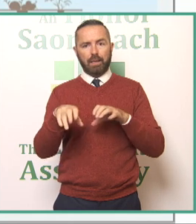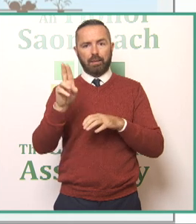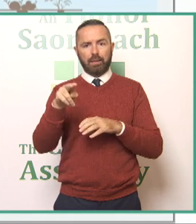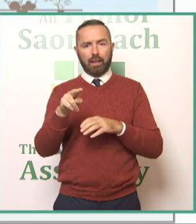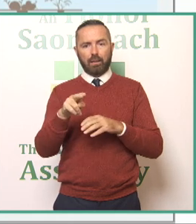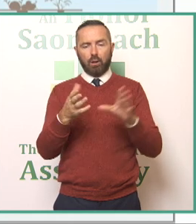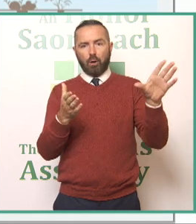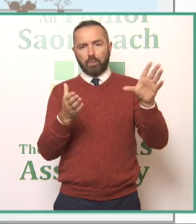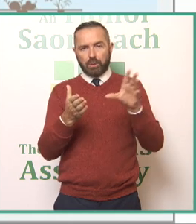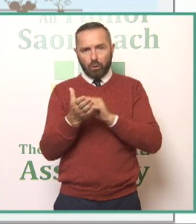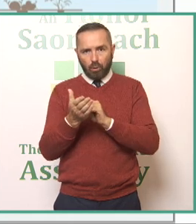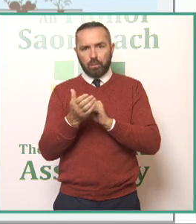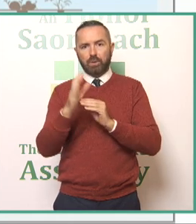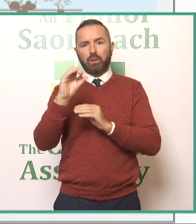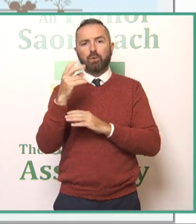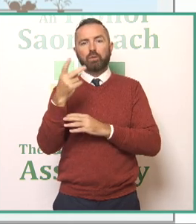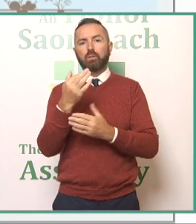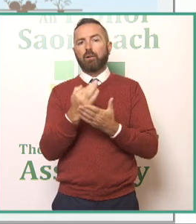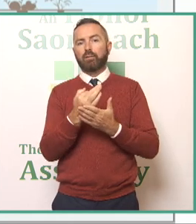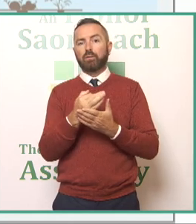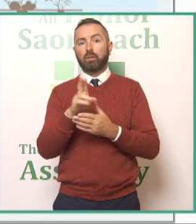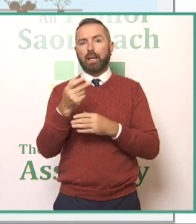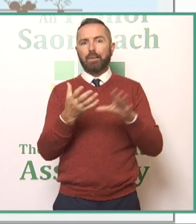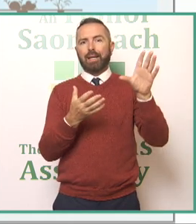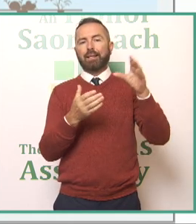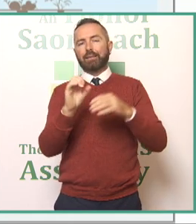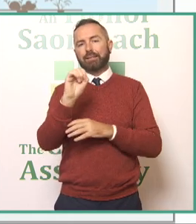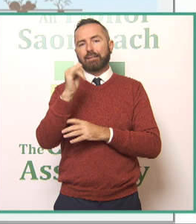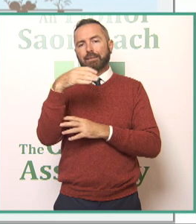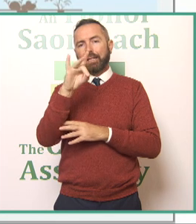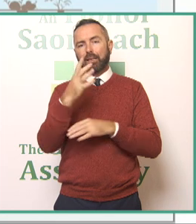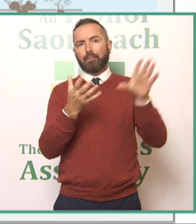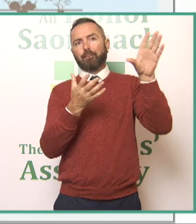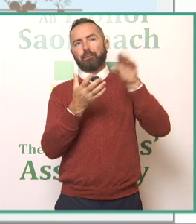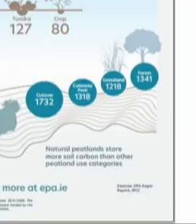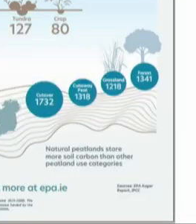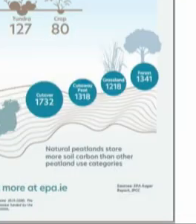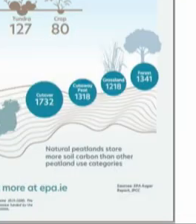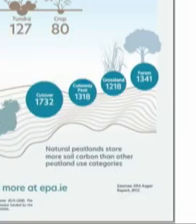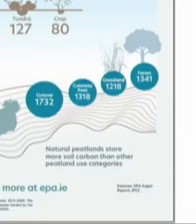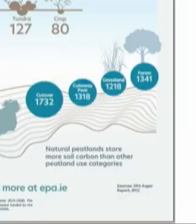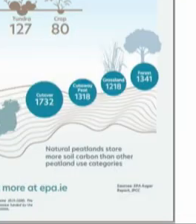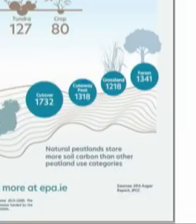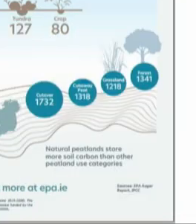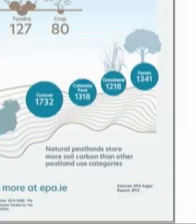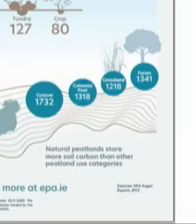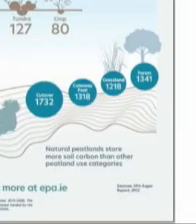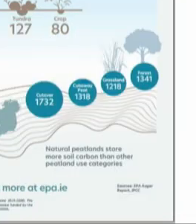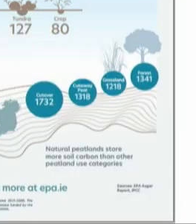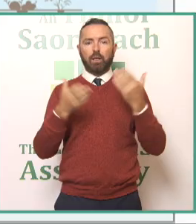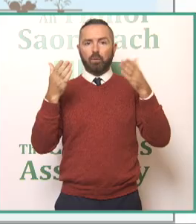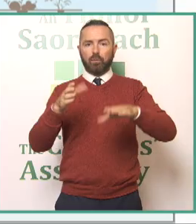actually absorb carbon as well. So they can be a sink for carbon. And today we're focusing in